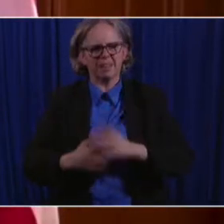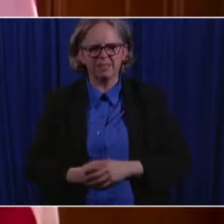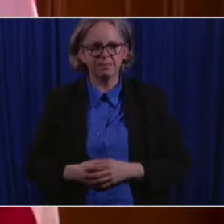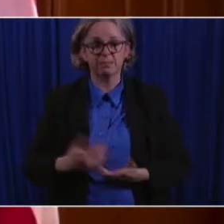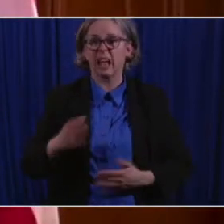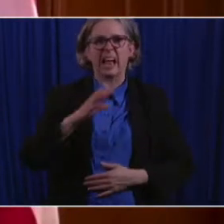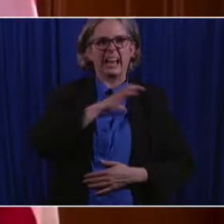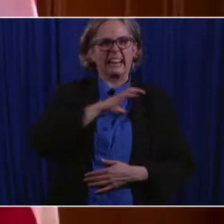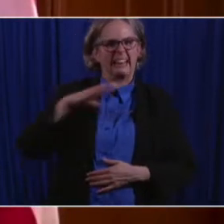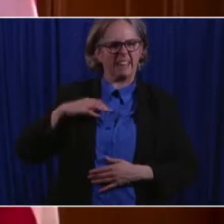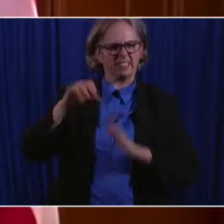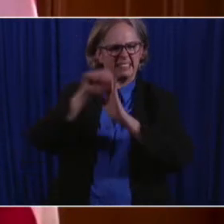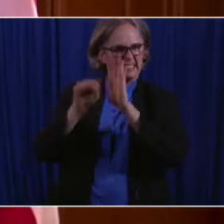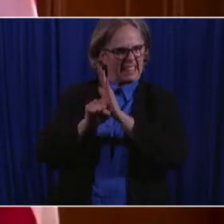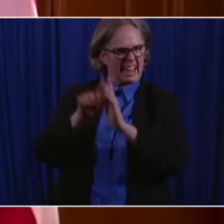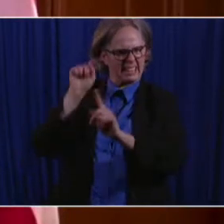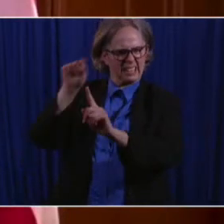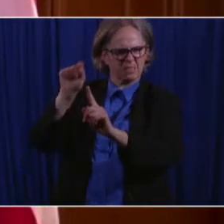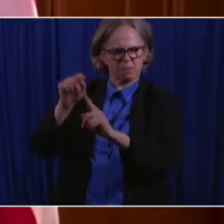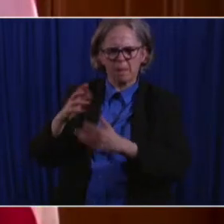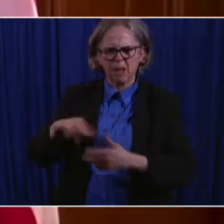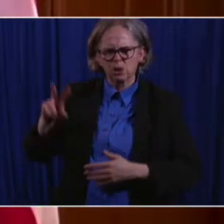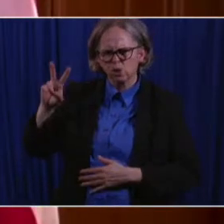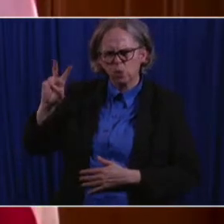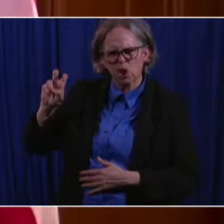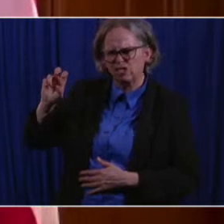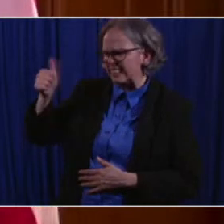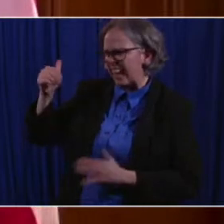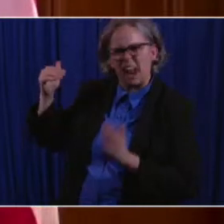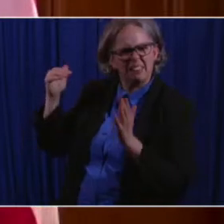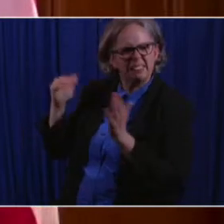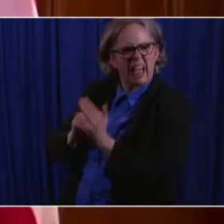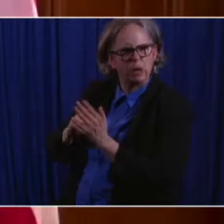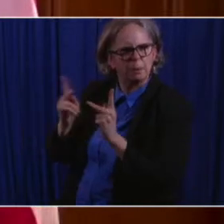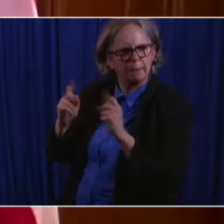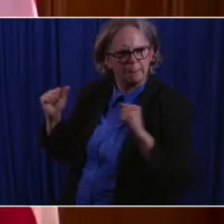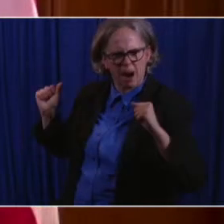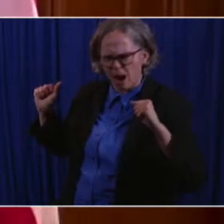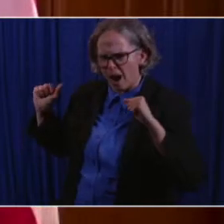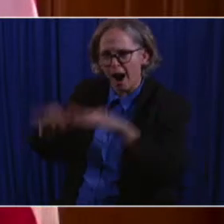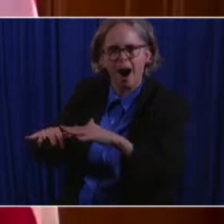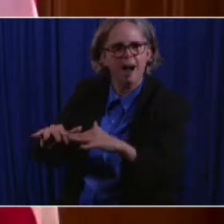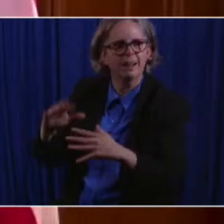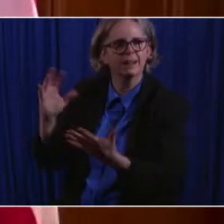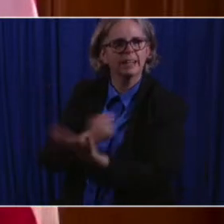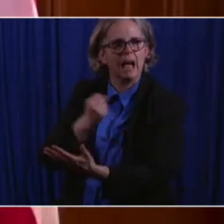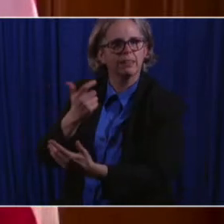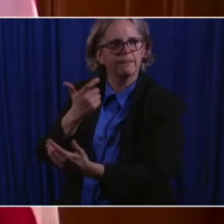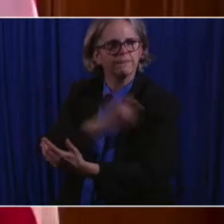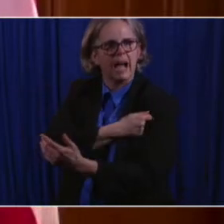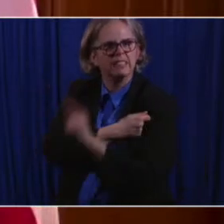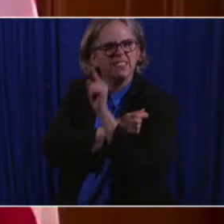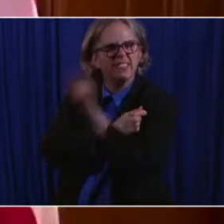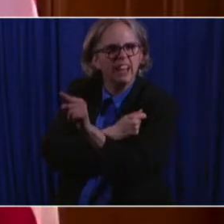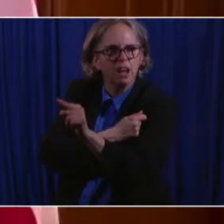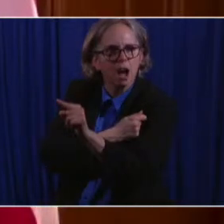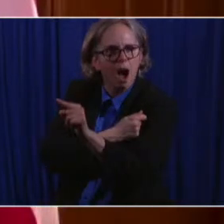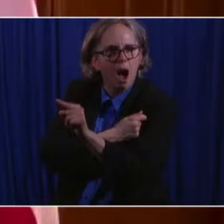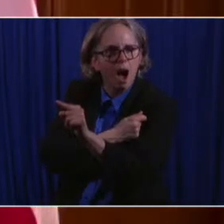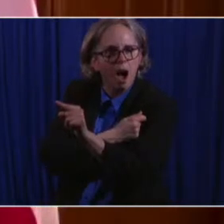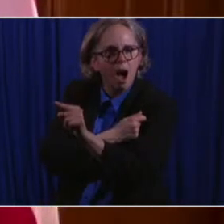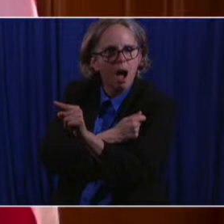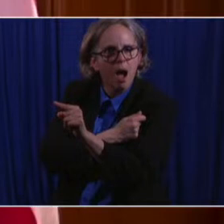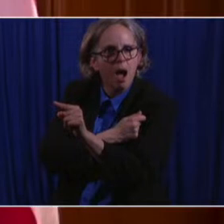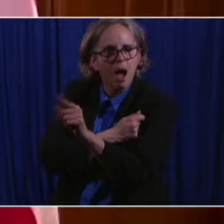210,000 people will get that in that area. And that is over and above what the normal allocation would be